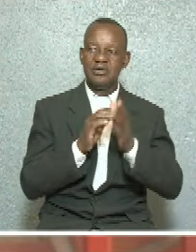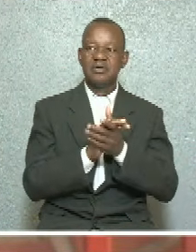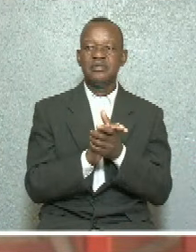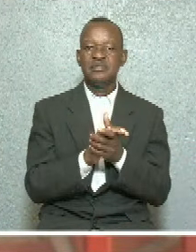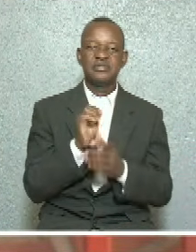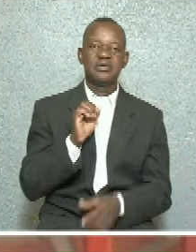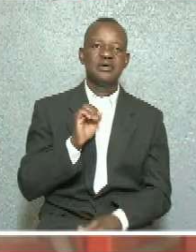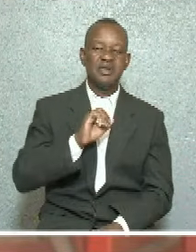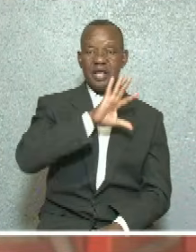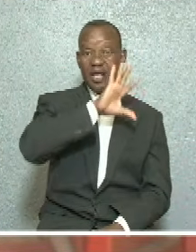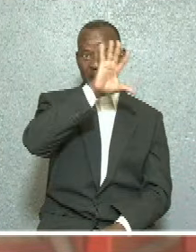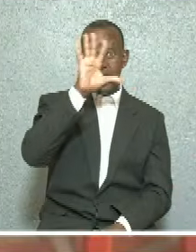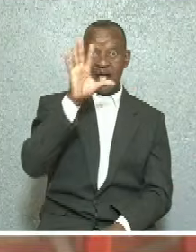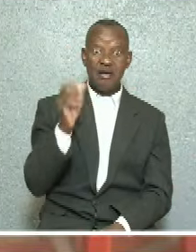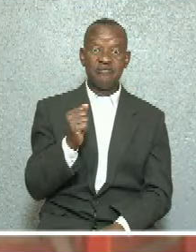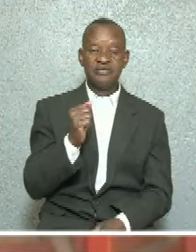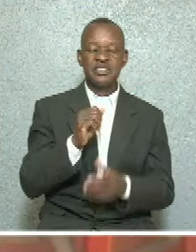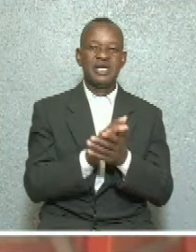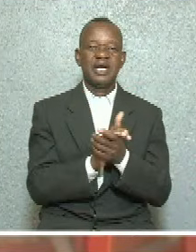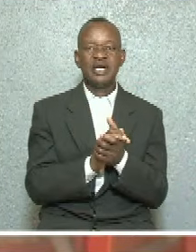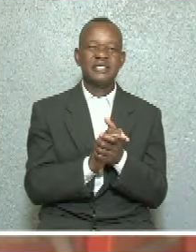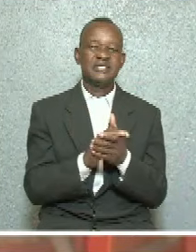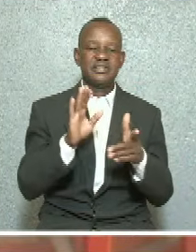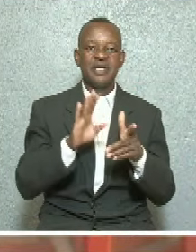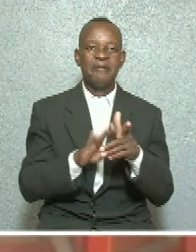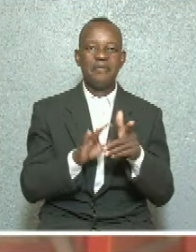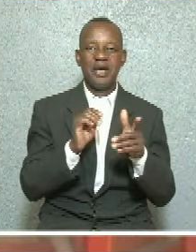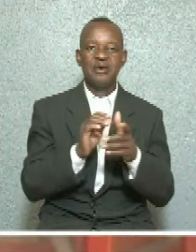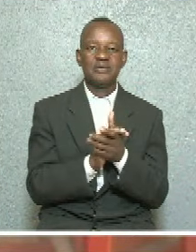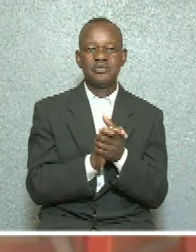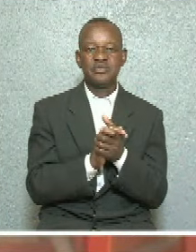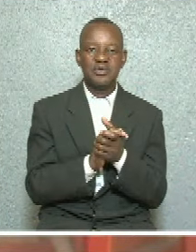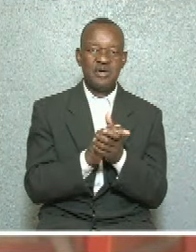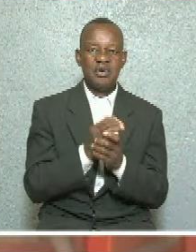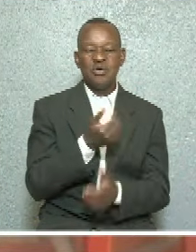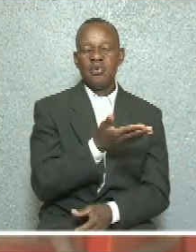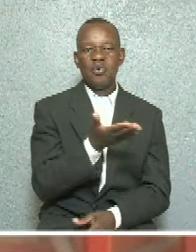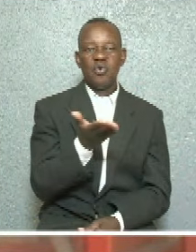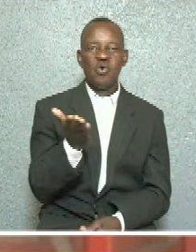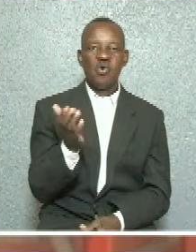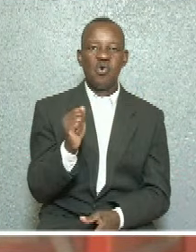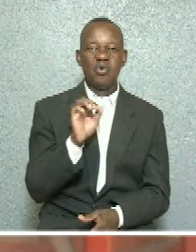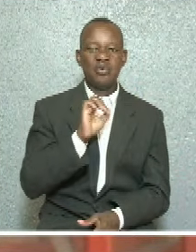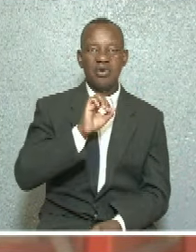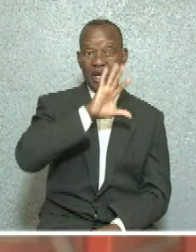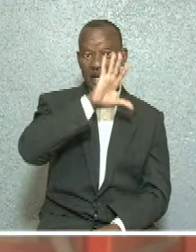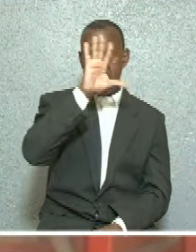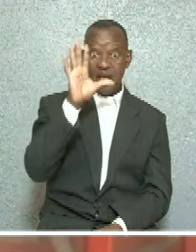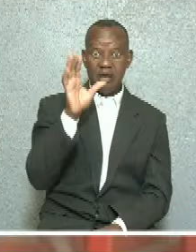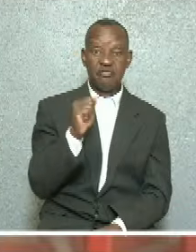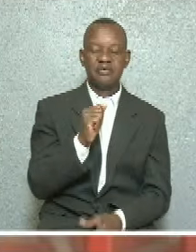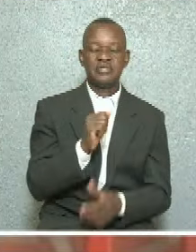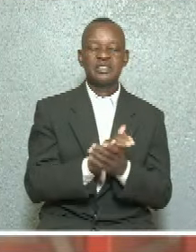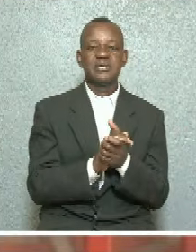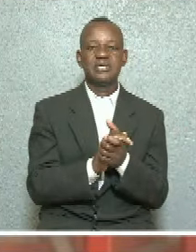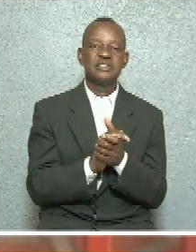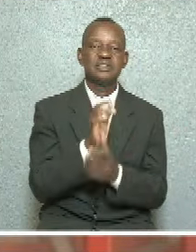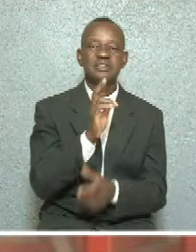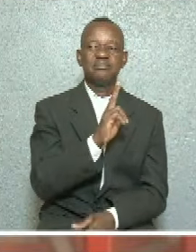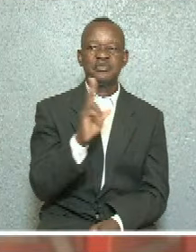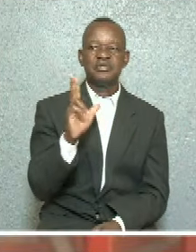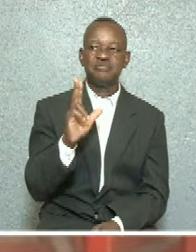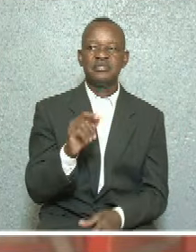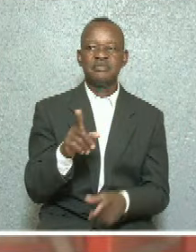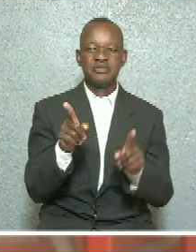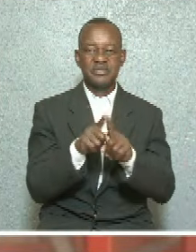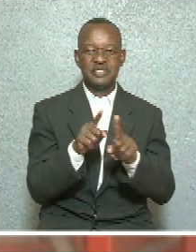ubuntu. Tata Sam Nujoma was not just doing it for himself. He was doing it because he wanted the Namibian house